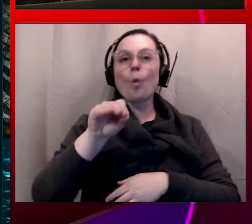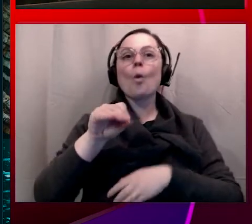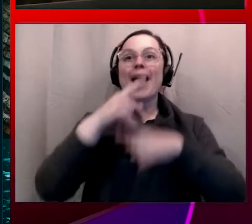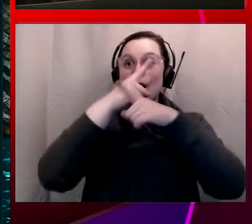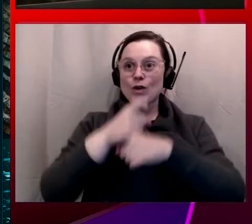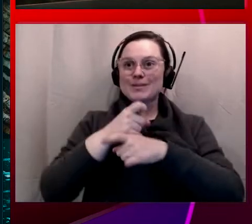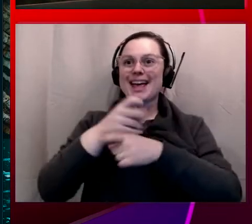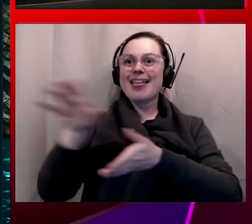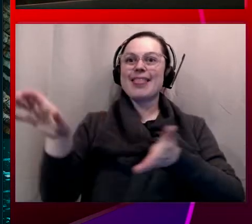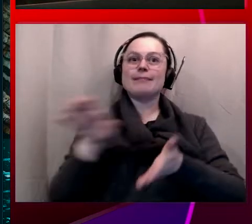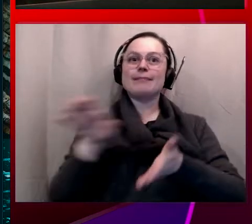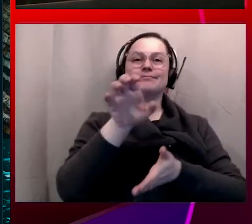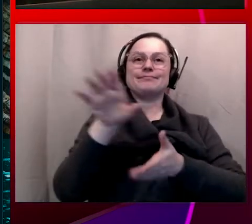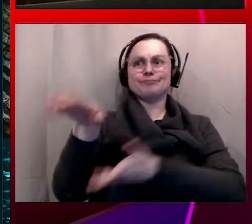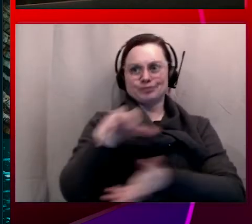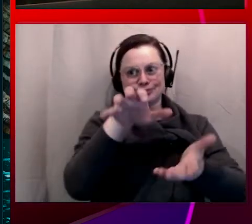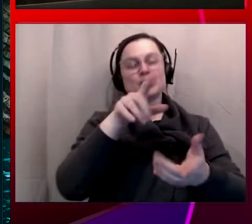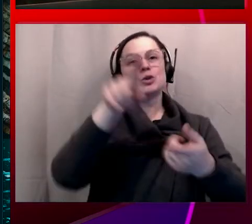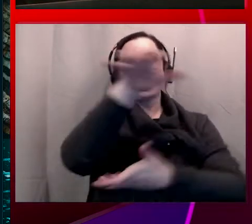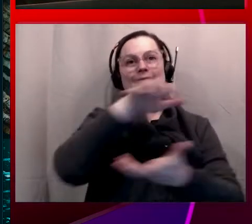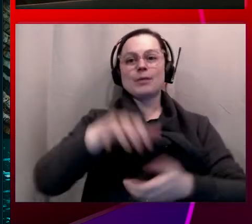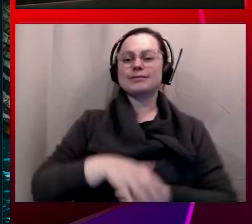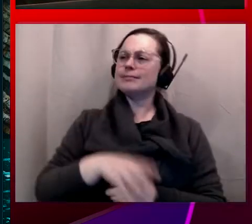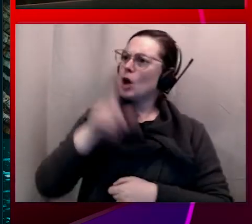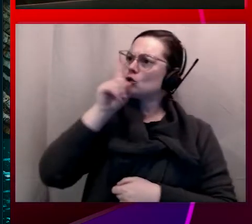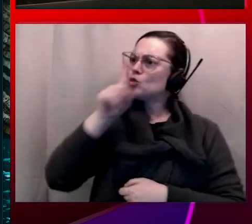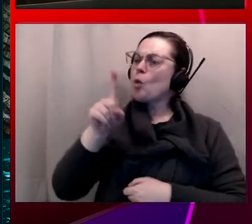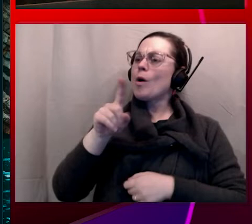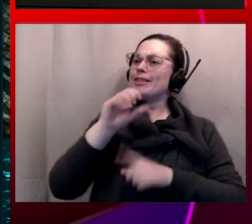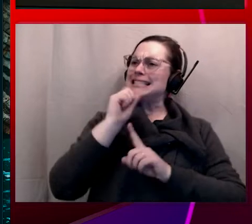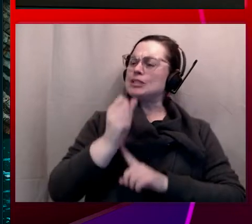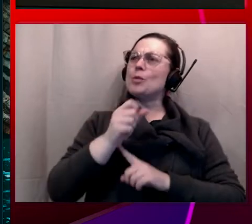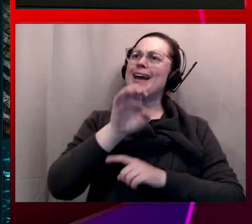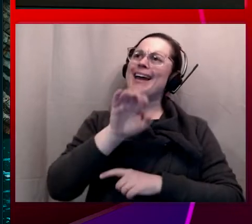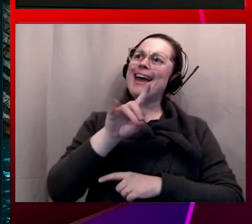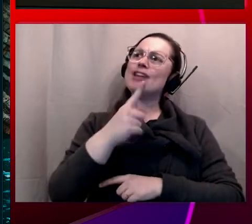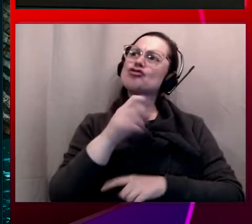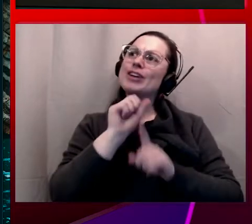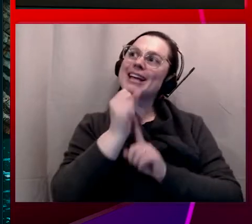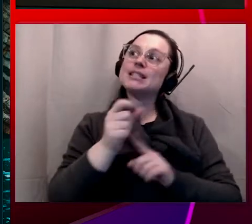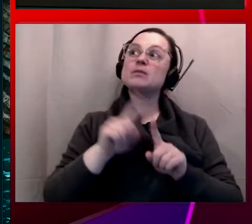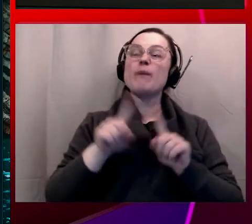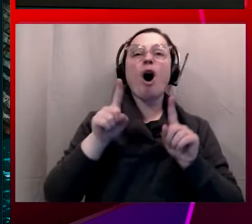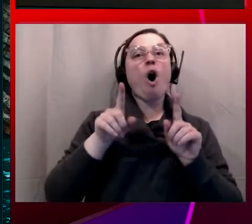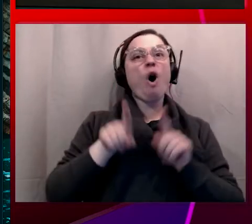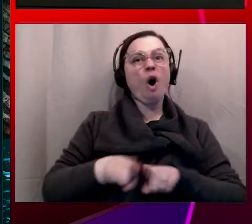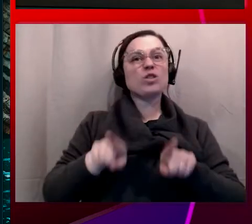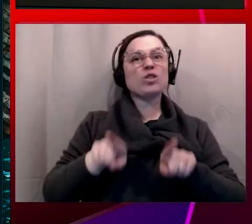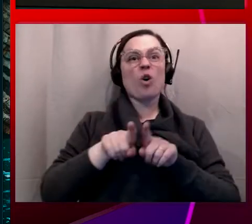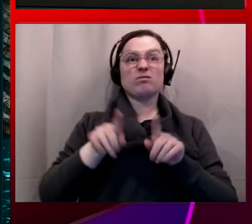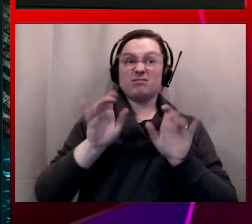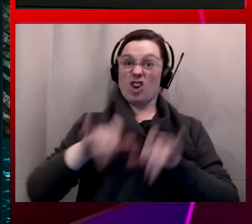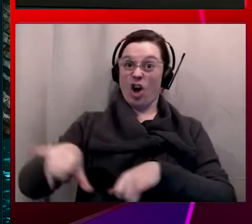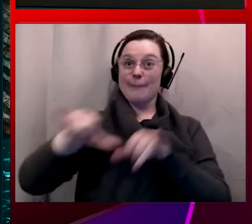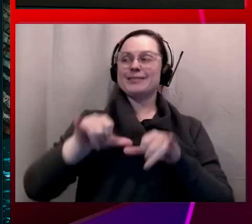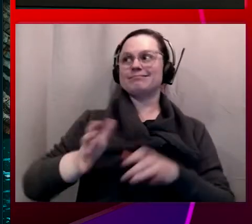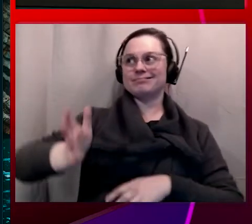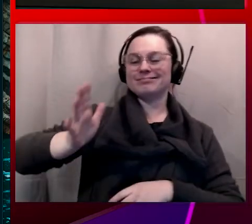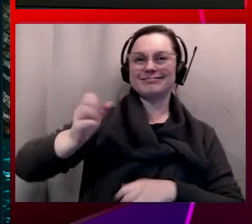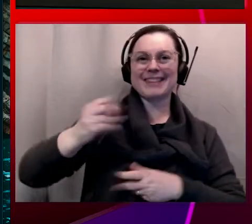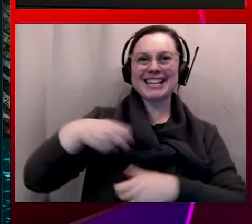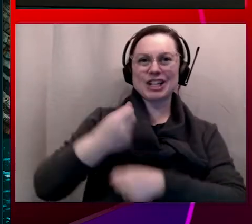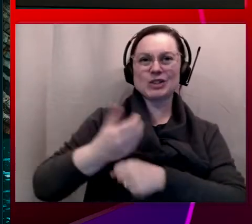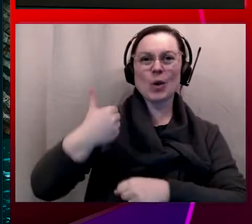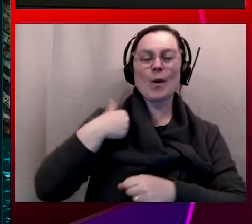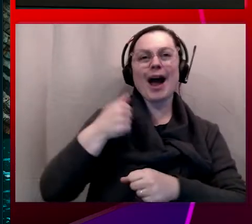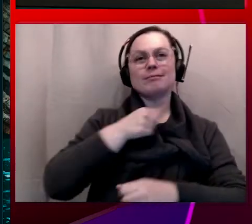can imagine like some pretty edge cases for those, but also some pretty common ones. Like I, years and years ago, was in the military, and sometimes